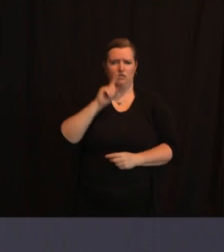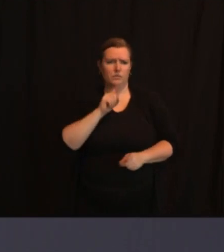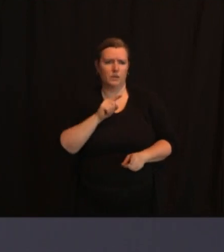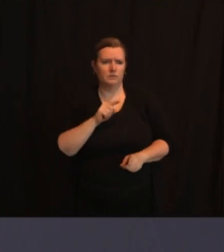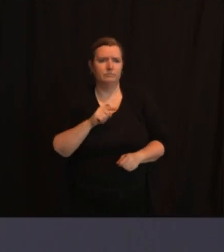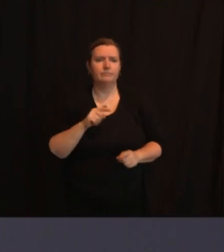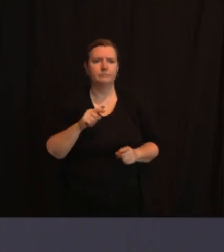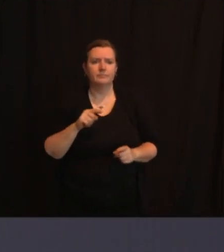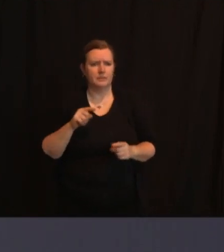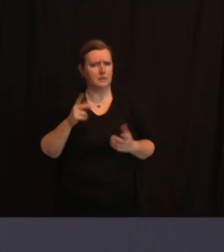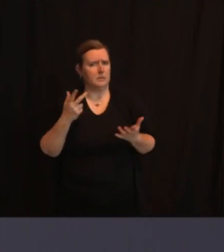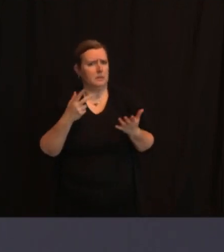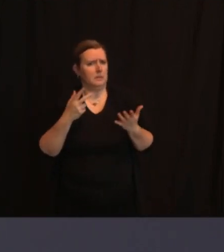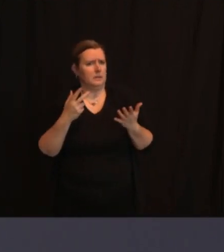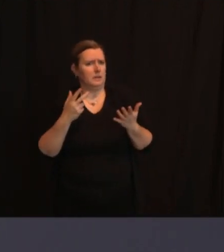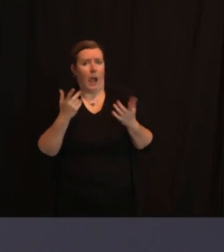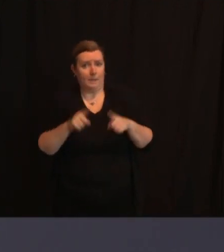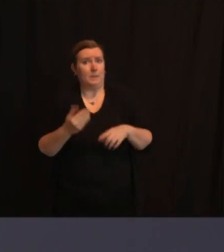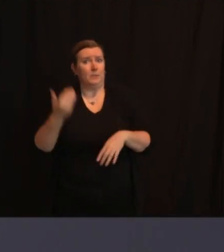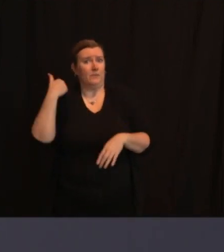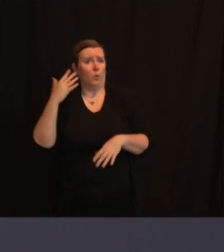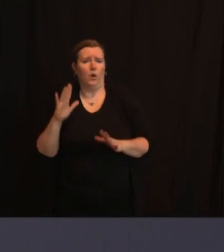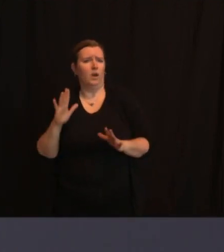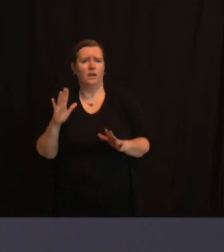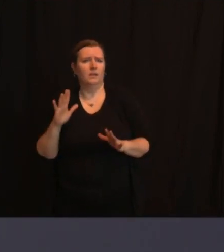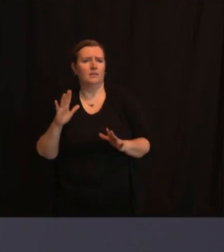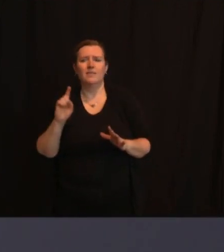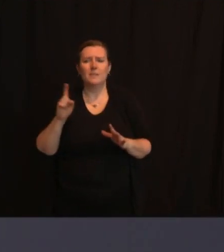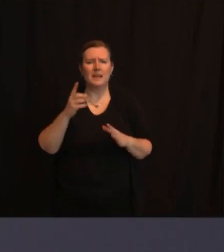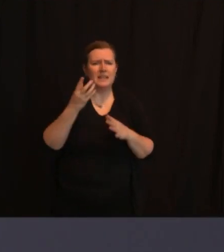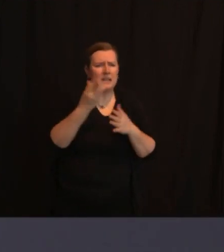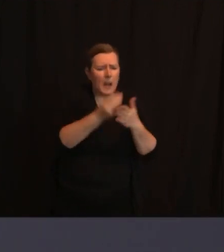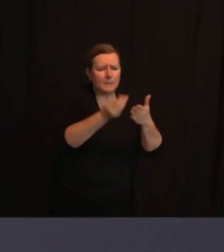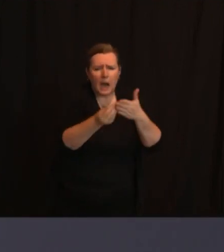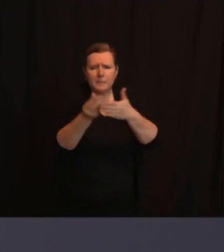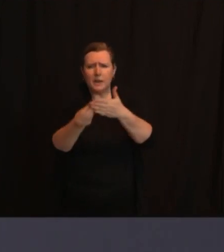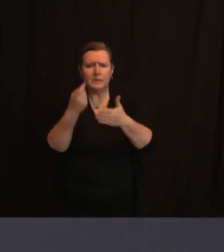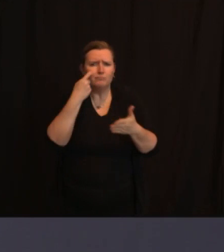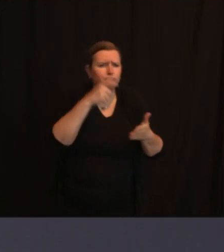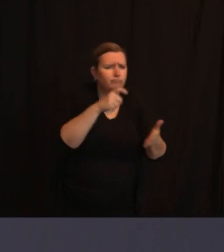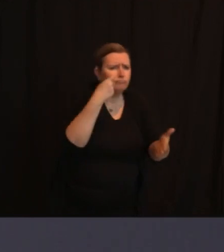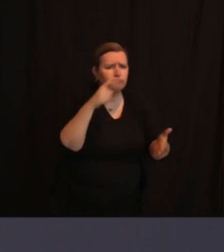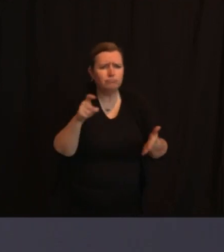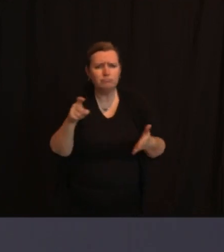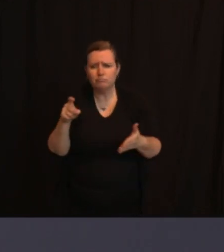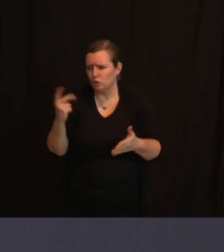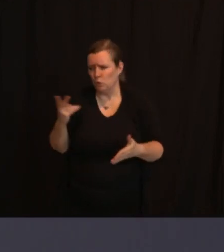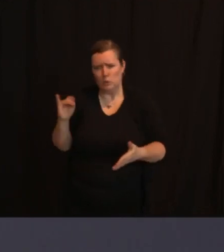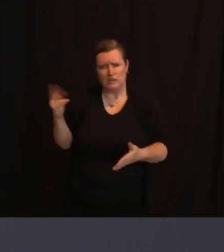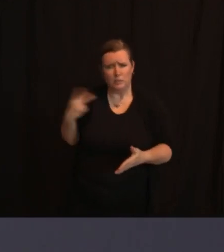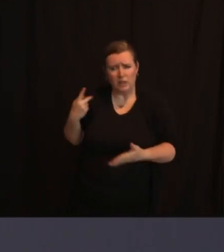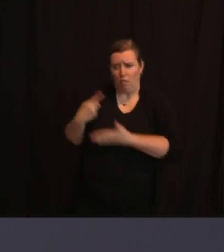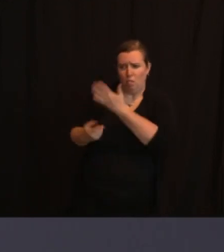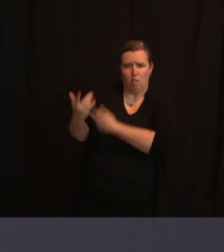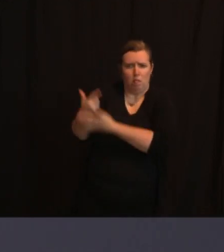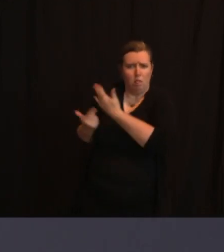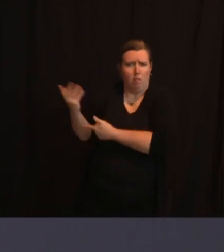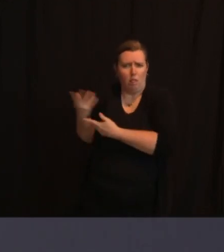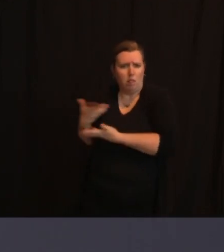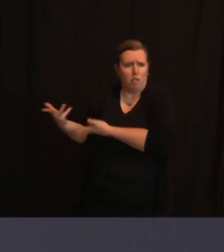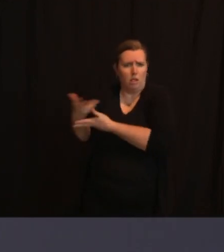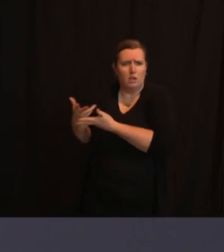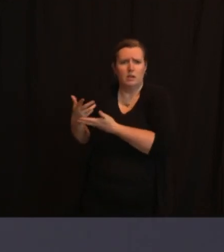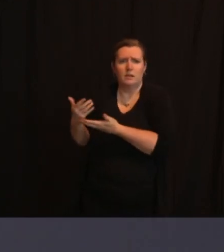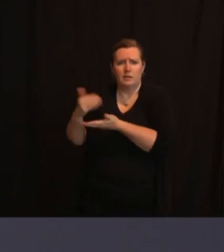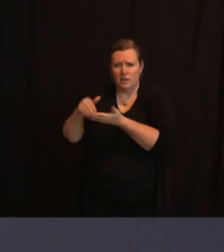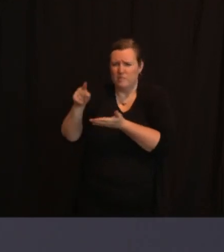what gaps have we found. I mean, Judy and I spend most of our time on this topic, I think it's fair to say, in your team. And we're going to take any